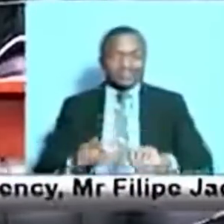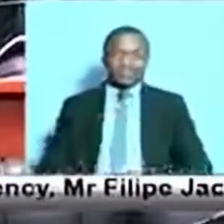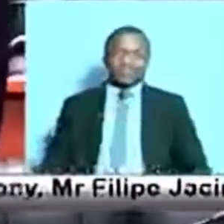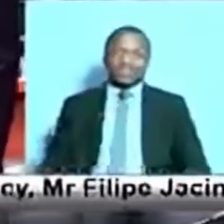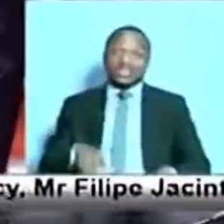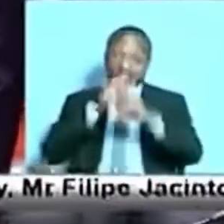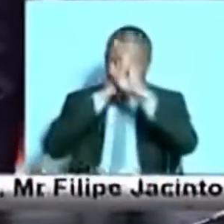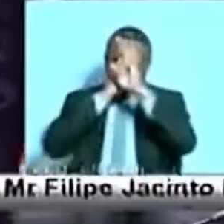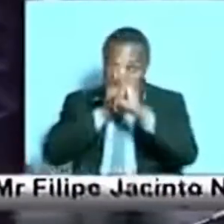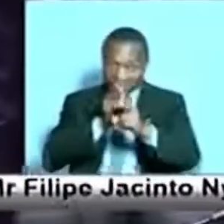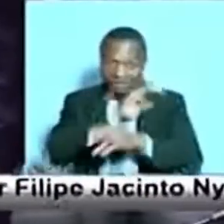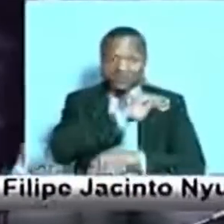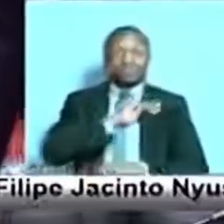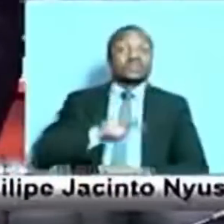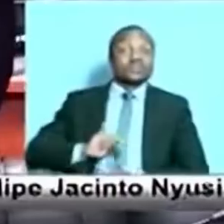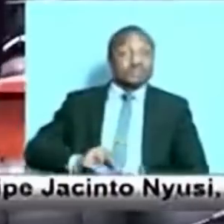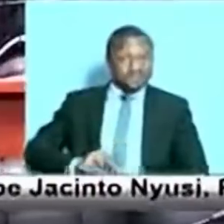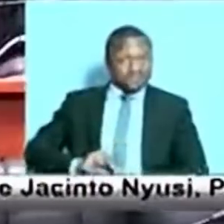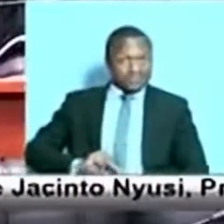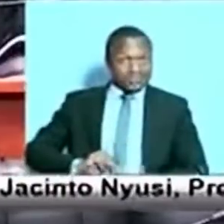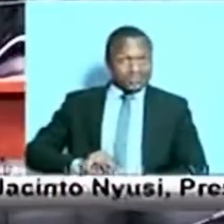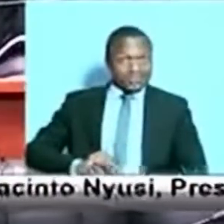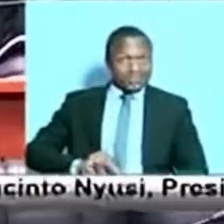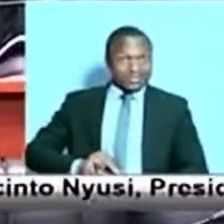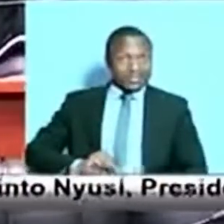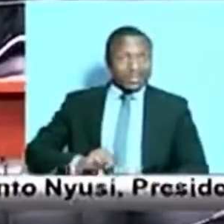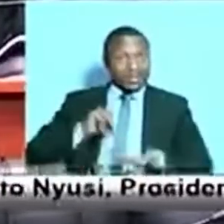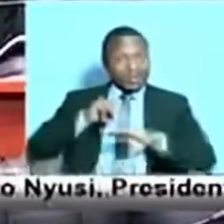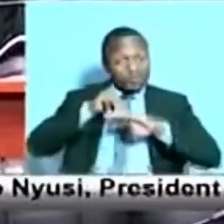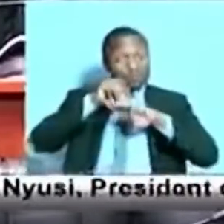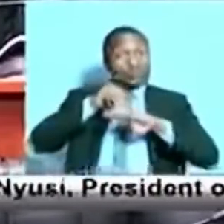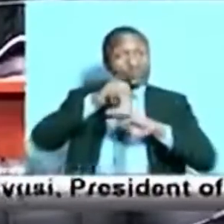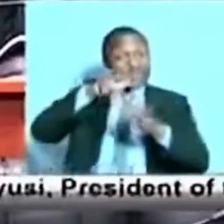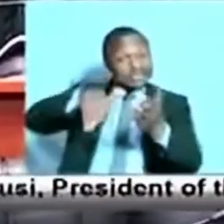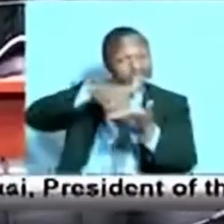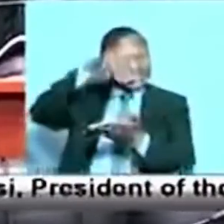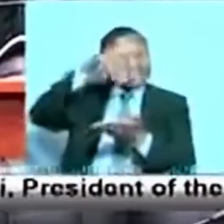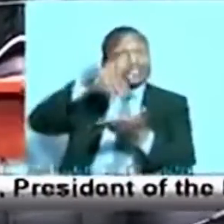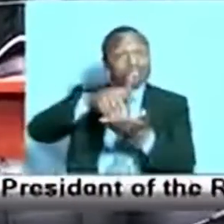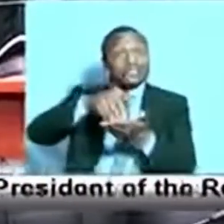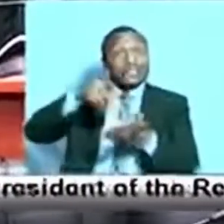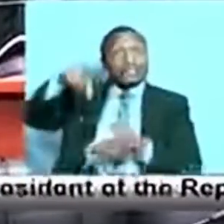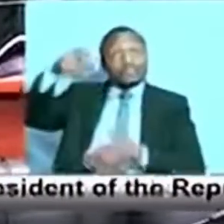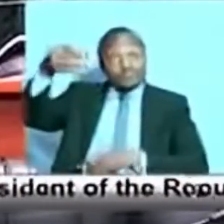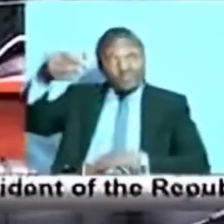the Honourable Member of Parliament for Mongu Central, that the